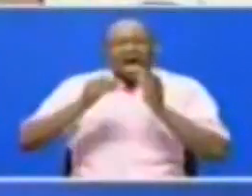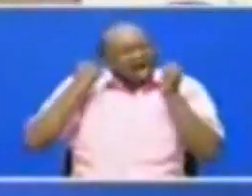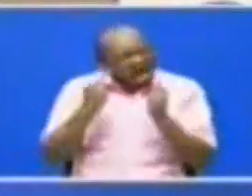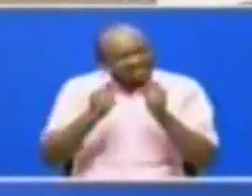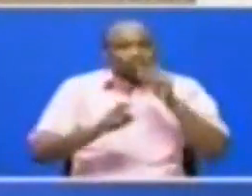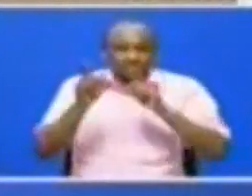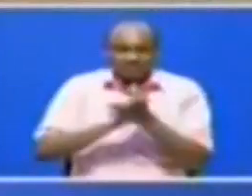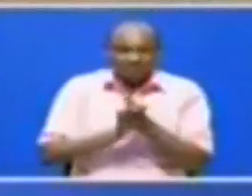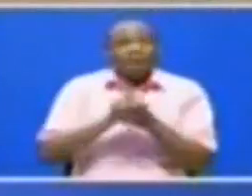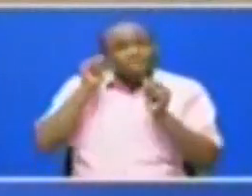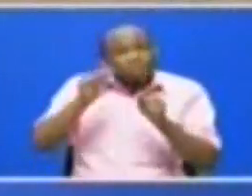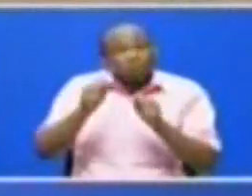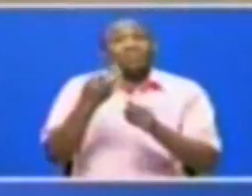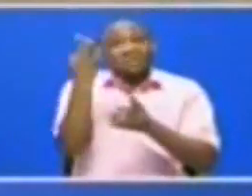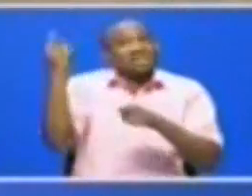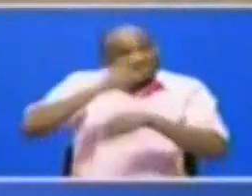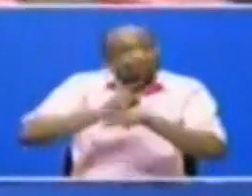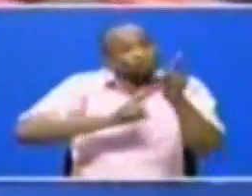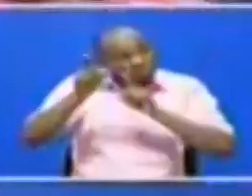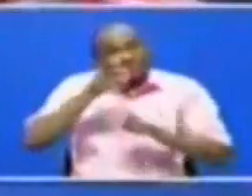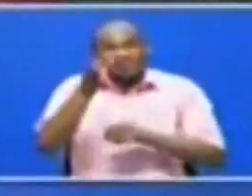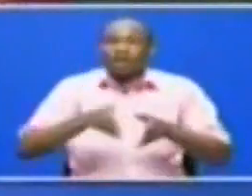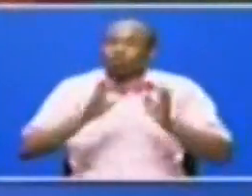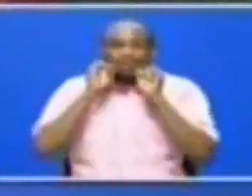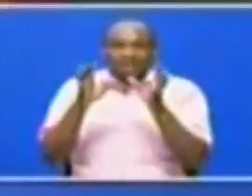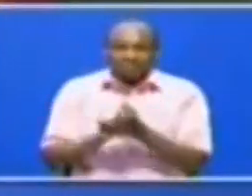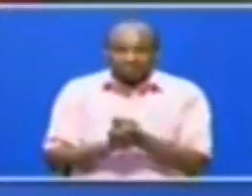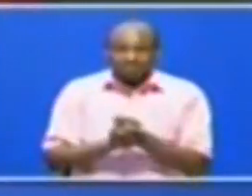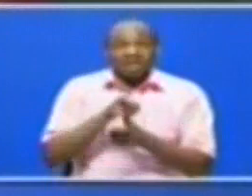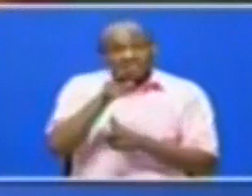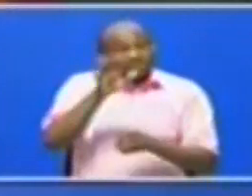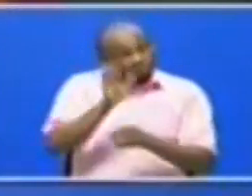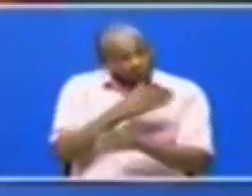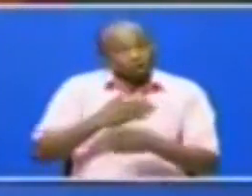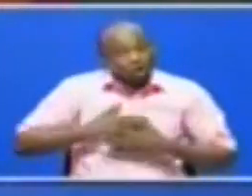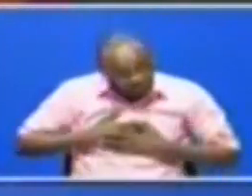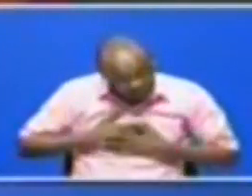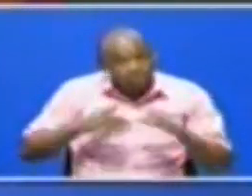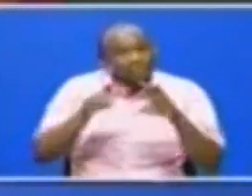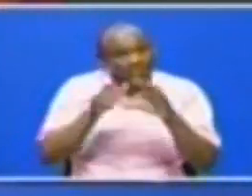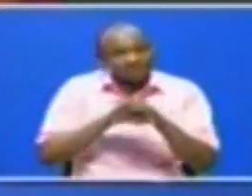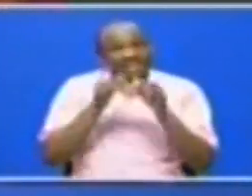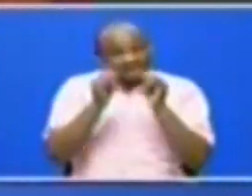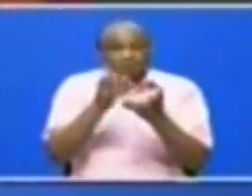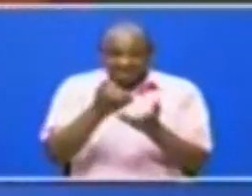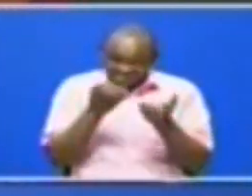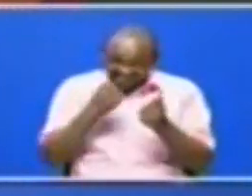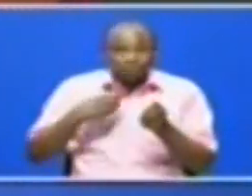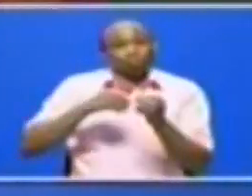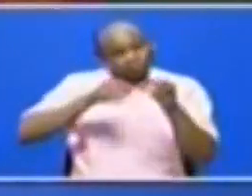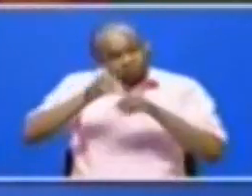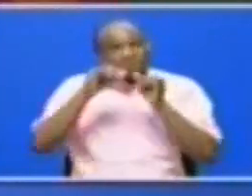The journey would take up to 3 days or more. This song, honorable members, now needs to be